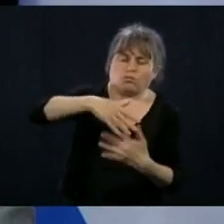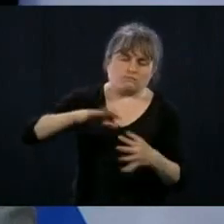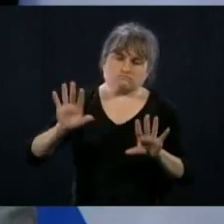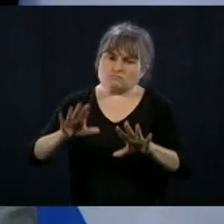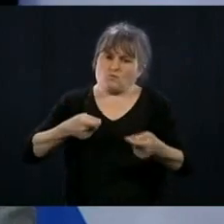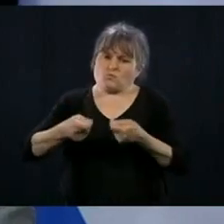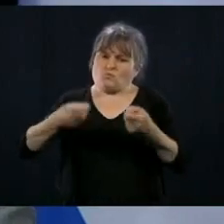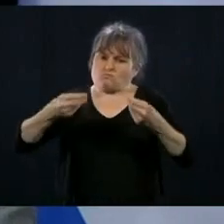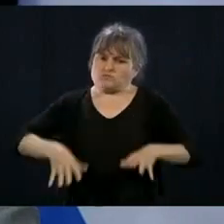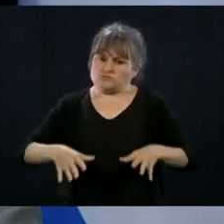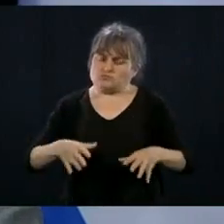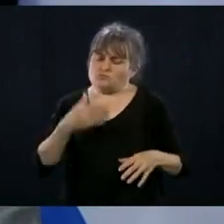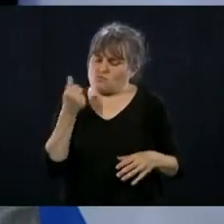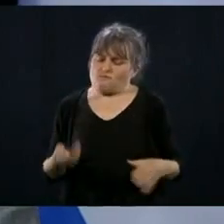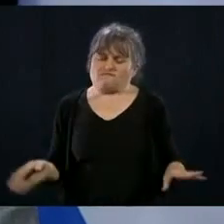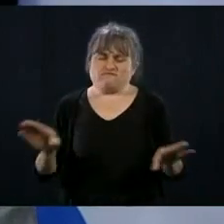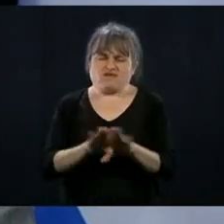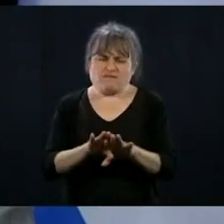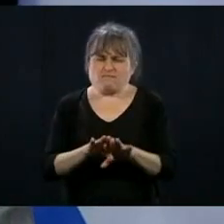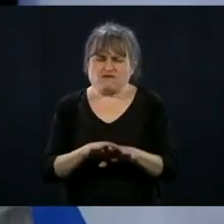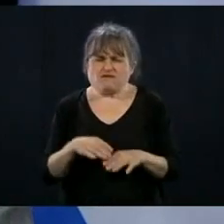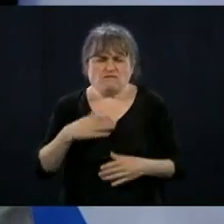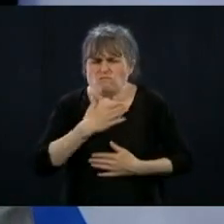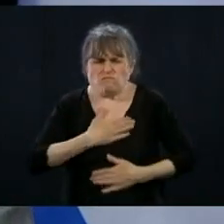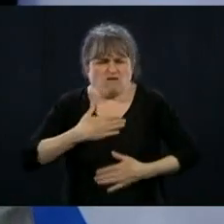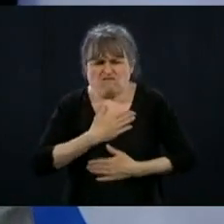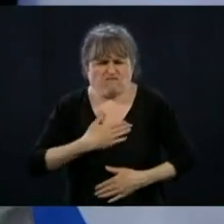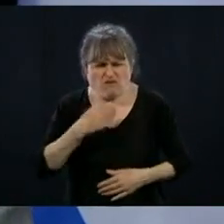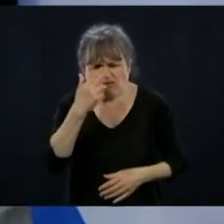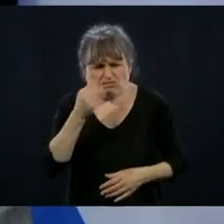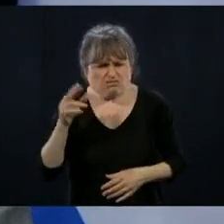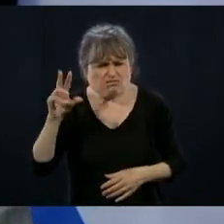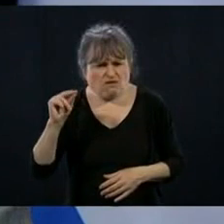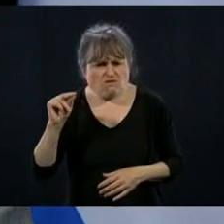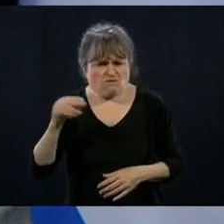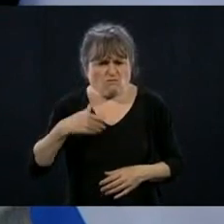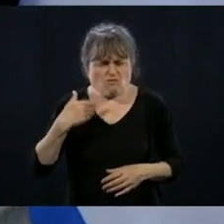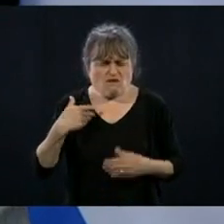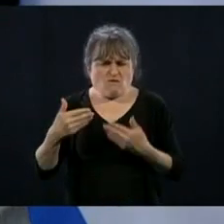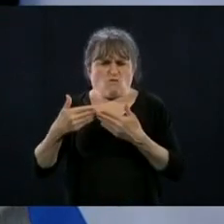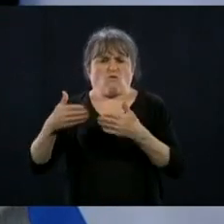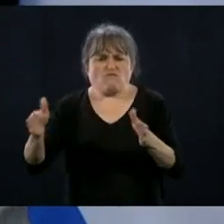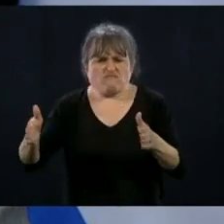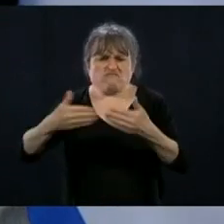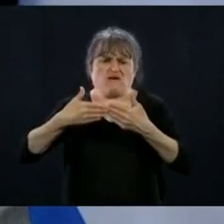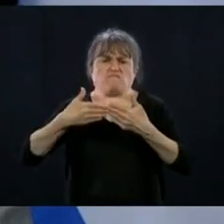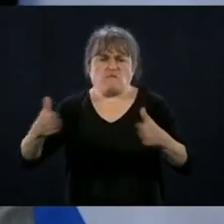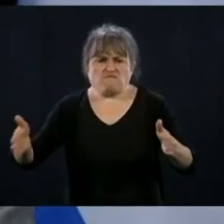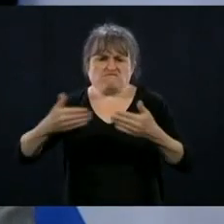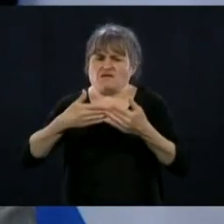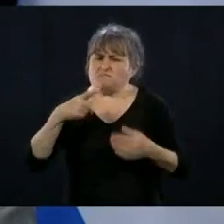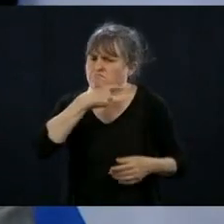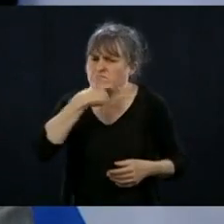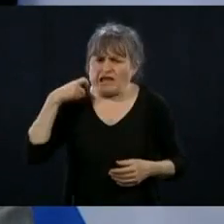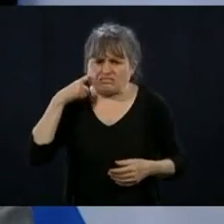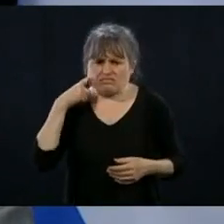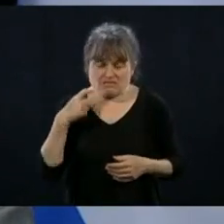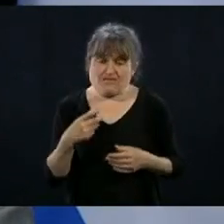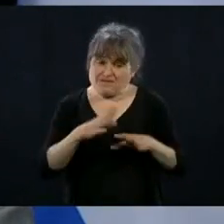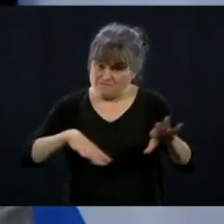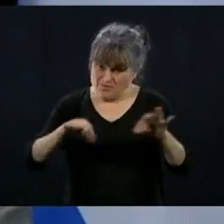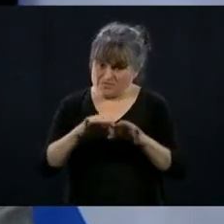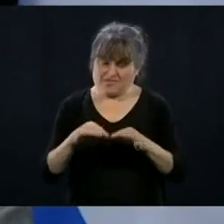can come back to stop. And I don't think that wouldn't be a good thing, because we would probably,